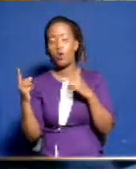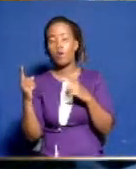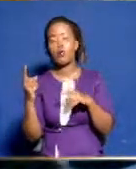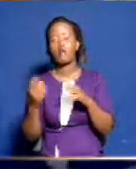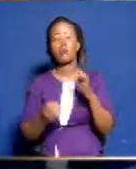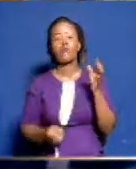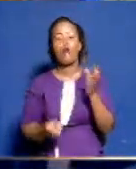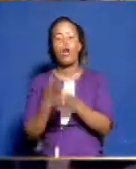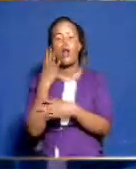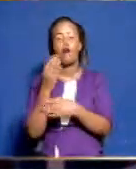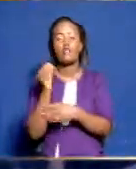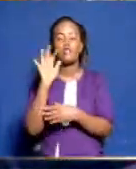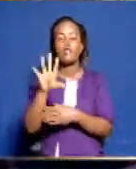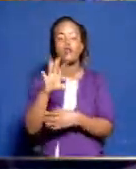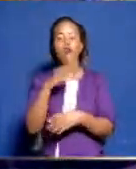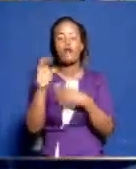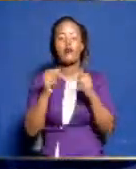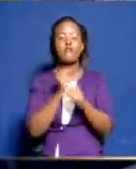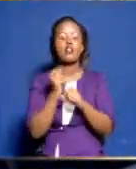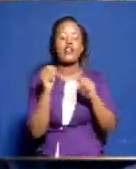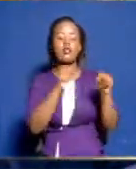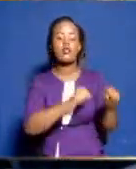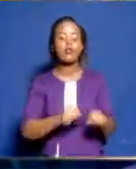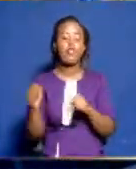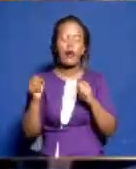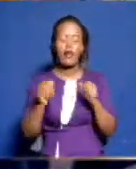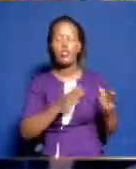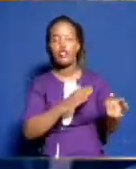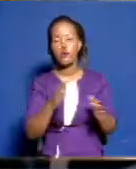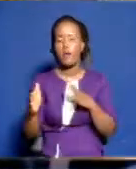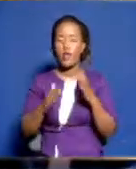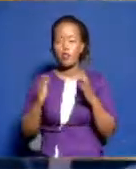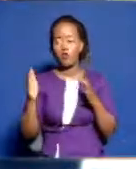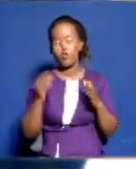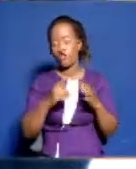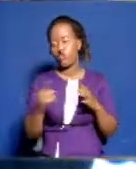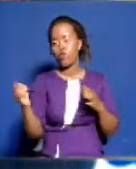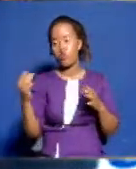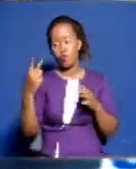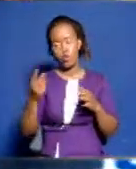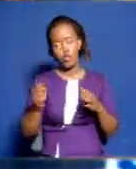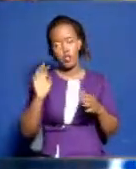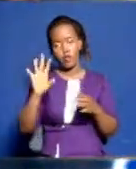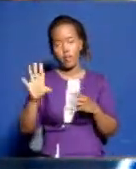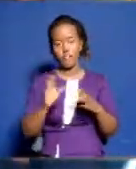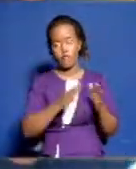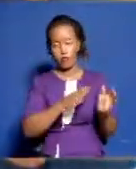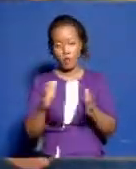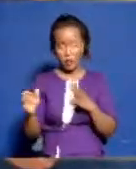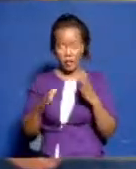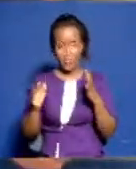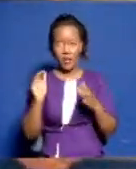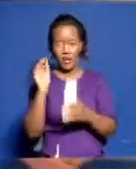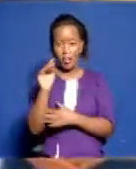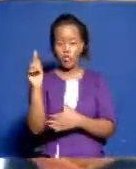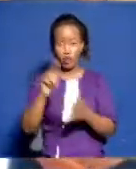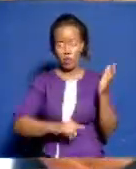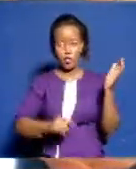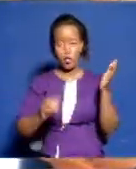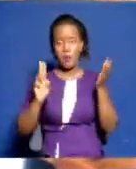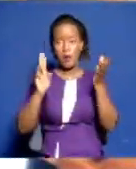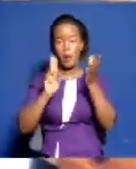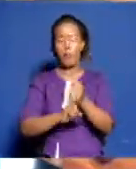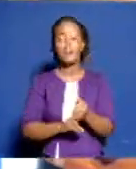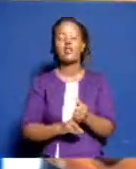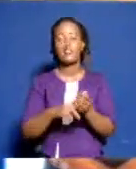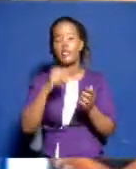5-year strategic plan 2021-2025 by the MP Shah Hospital, called for partnership between the